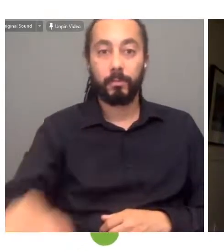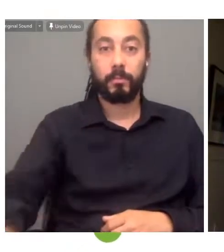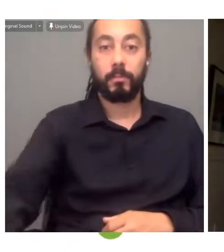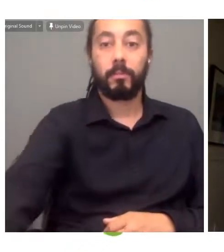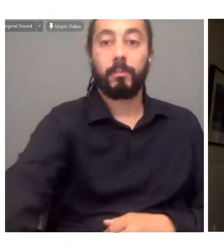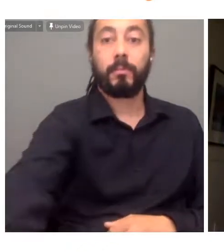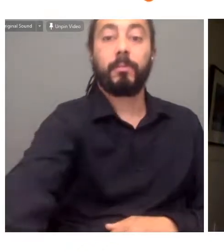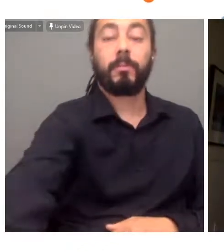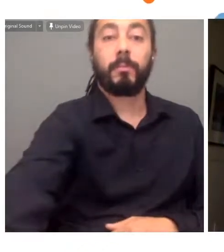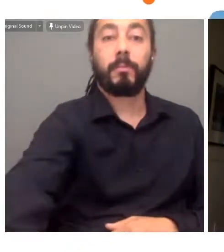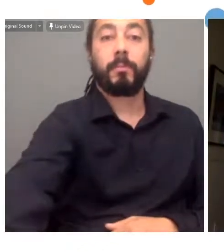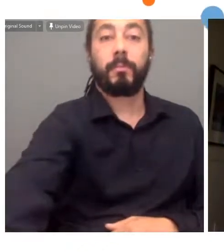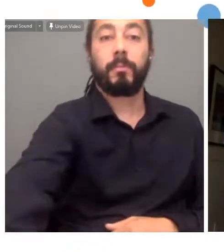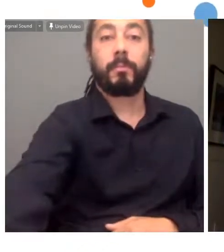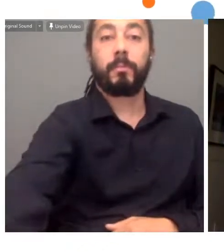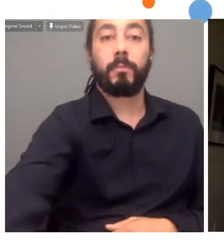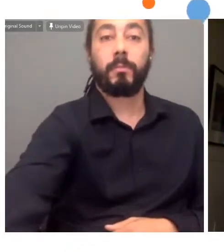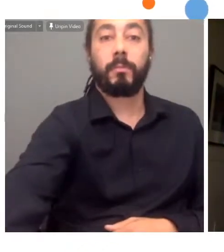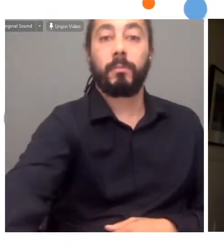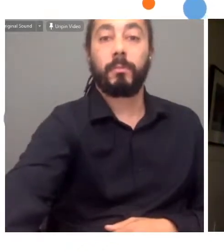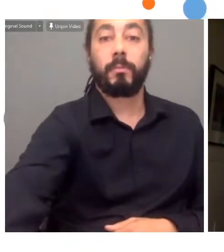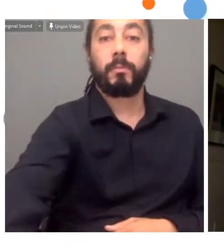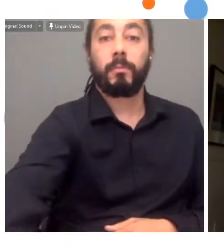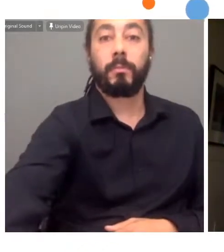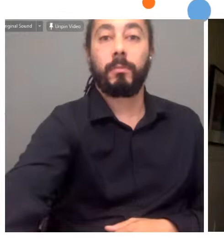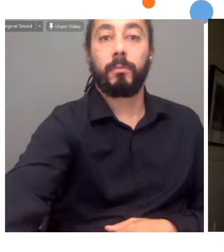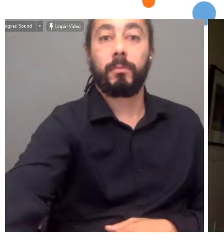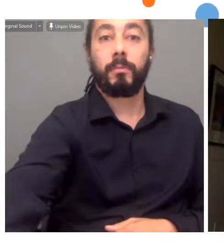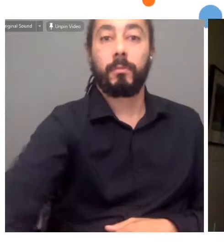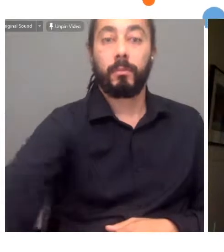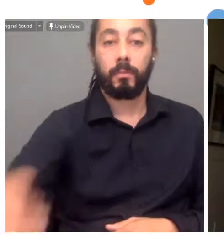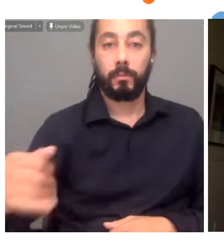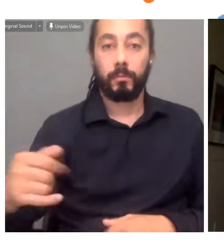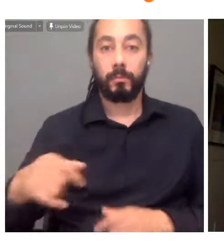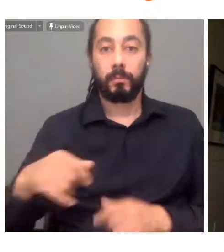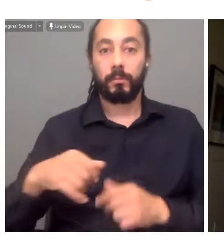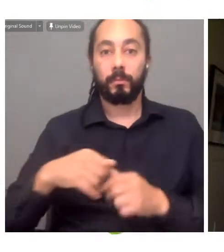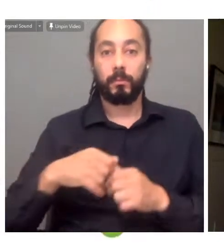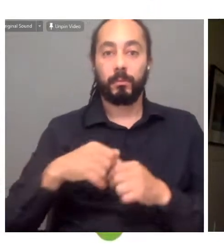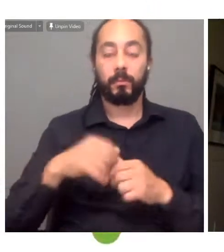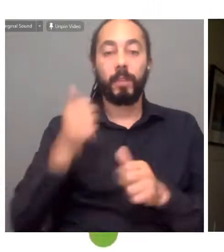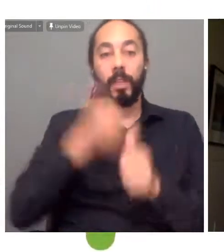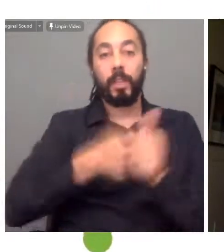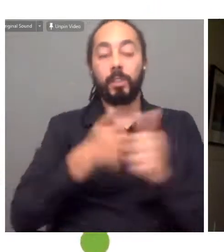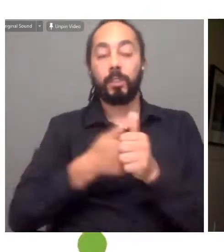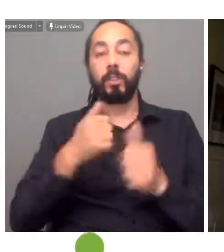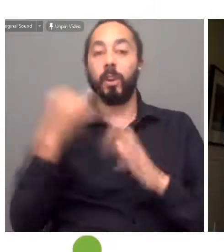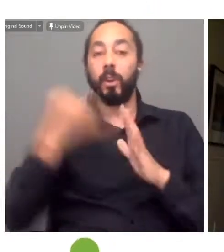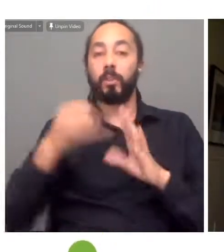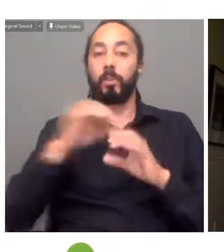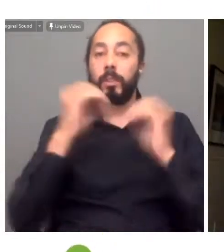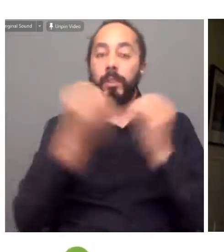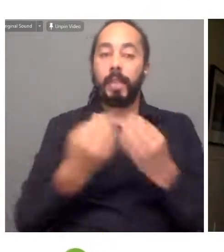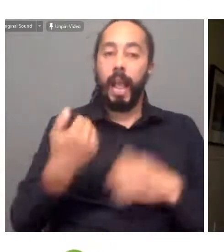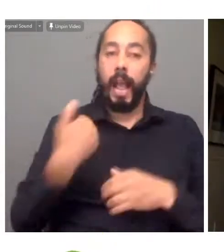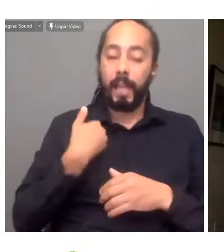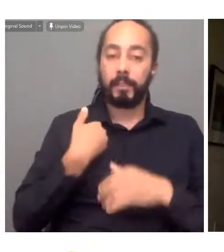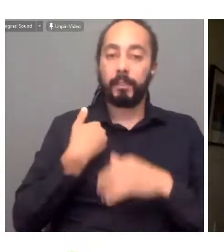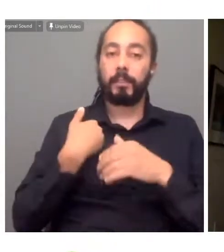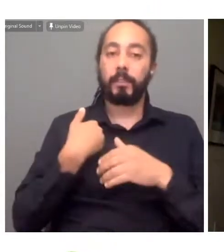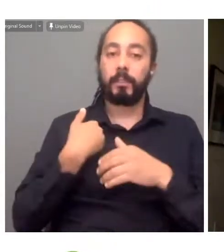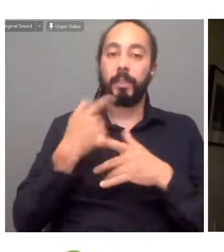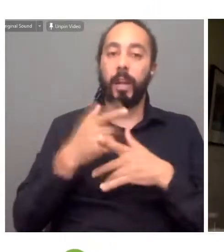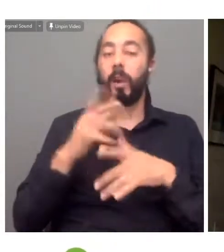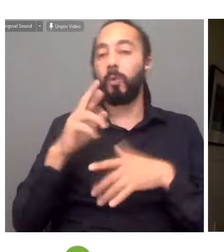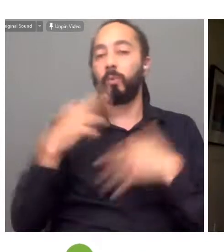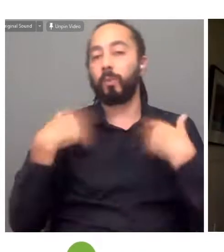plan. Every arts organization has a number of different strategies to reckon with reopening and